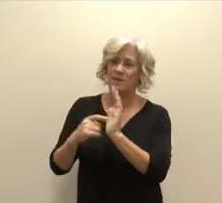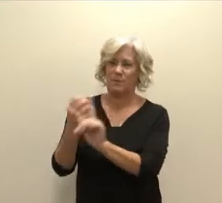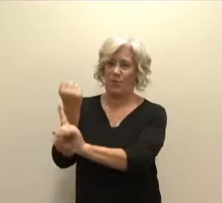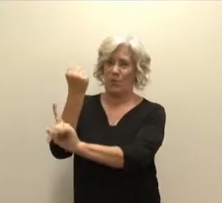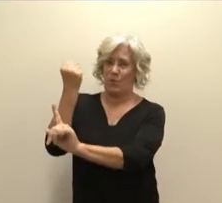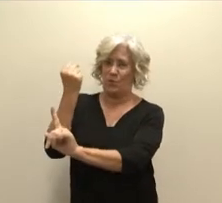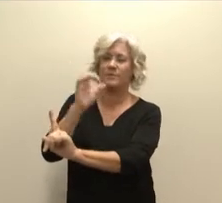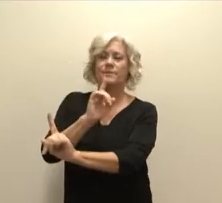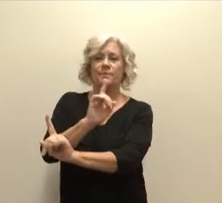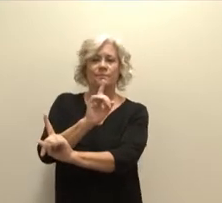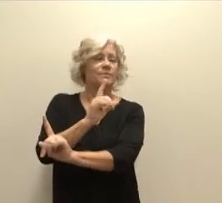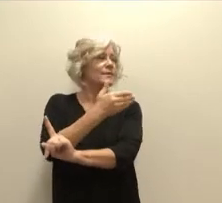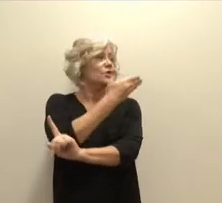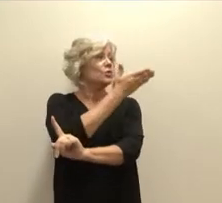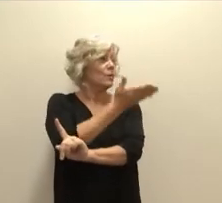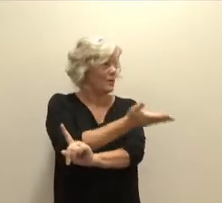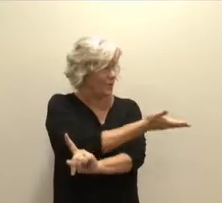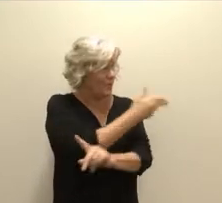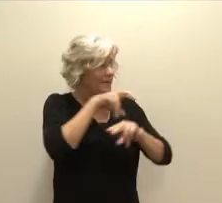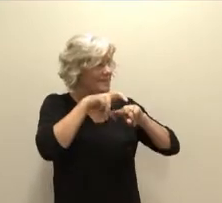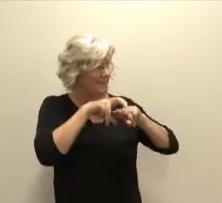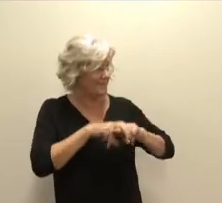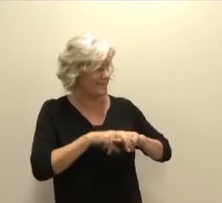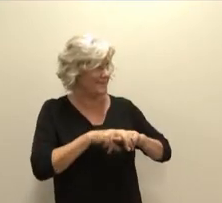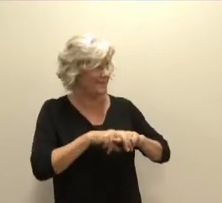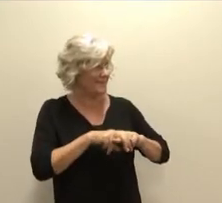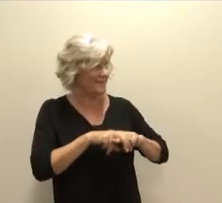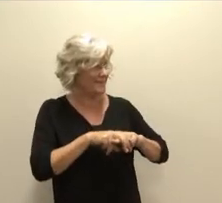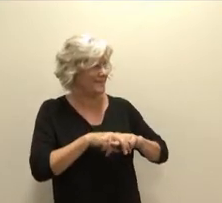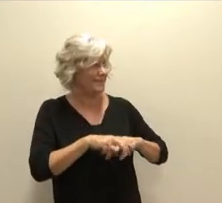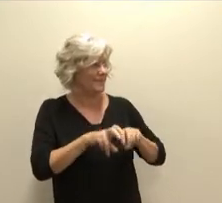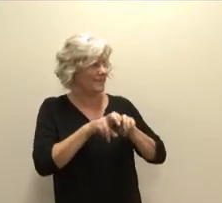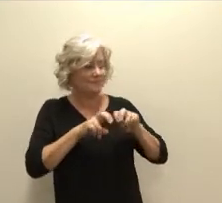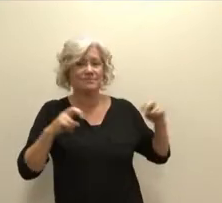you to return to your seats at the dais.